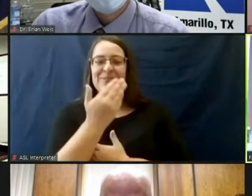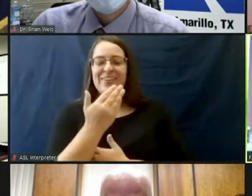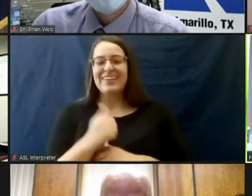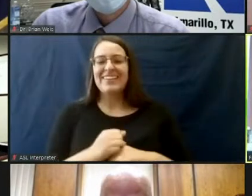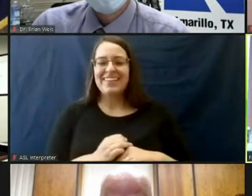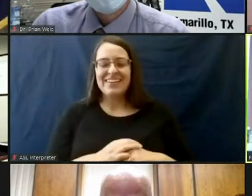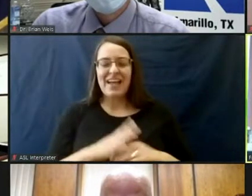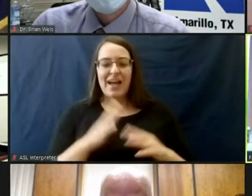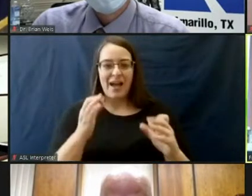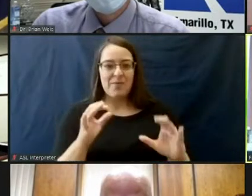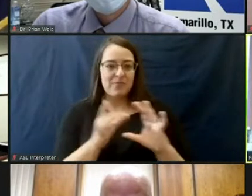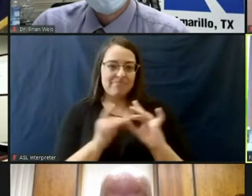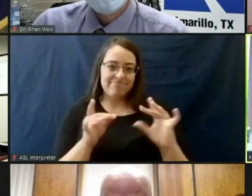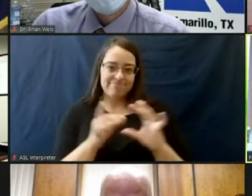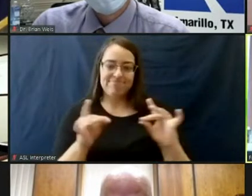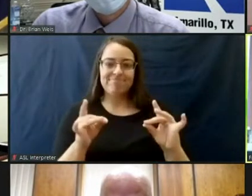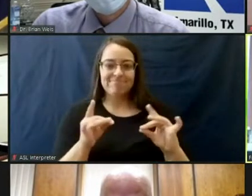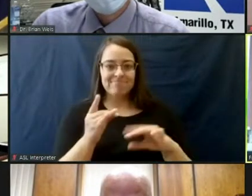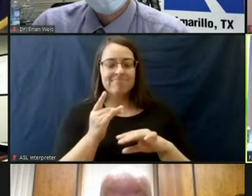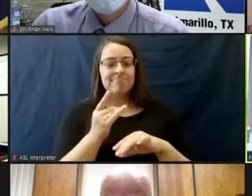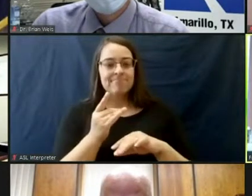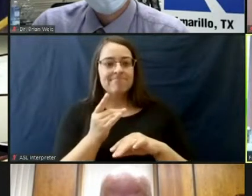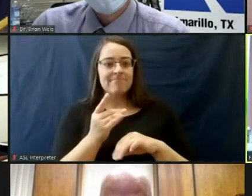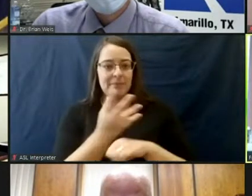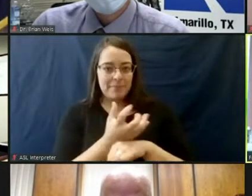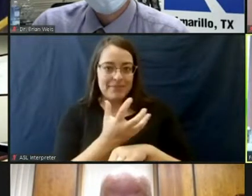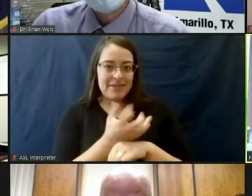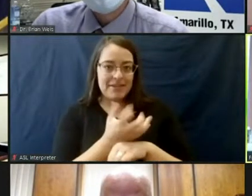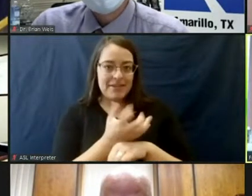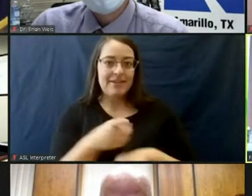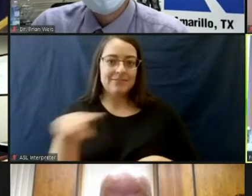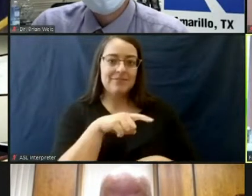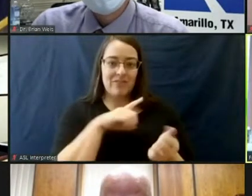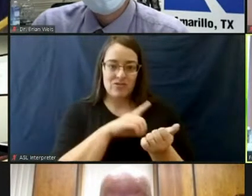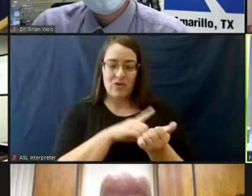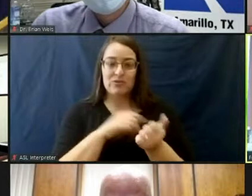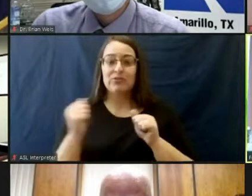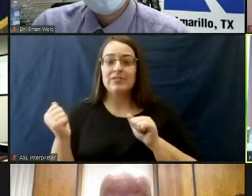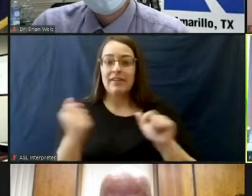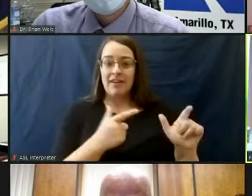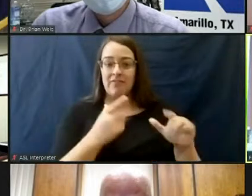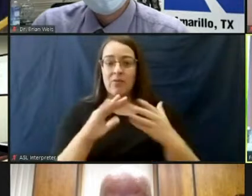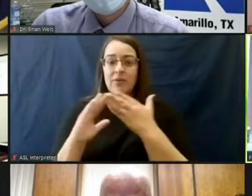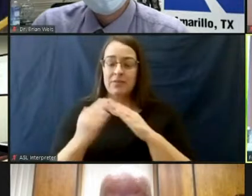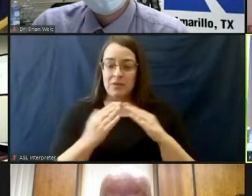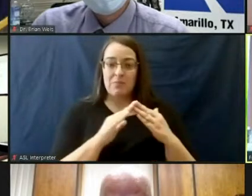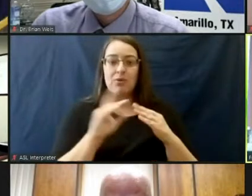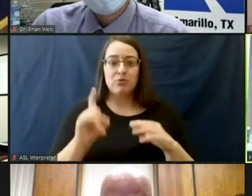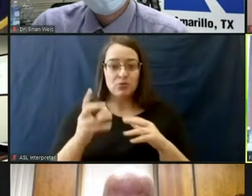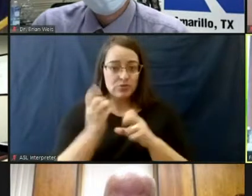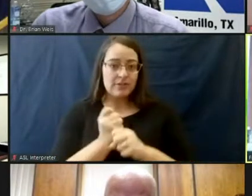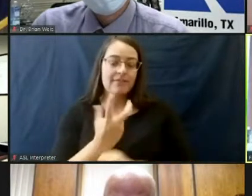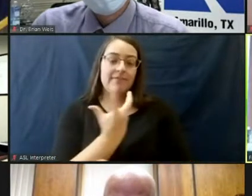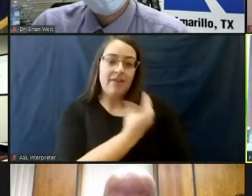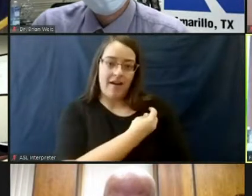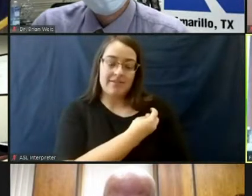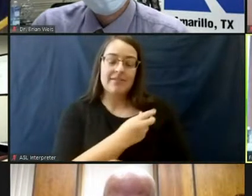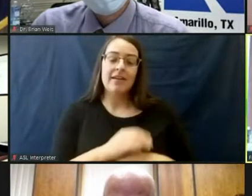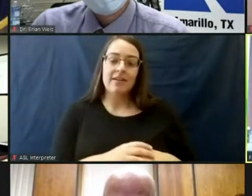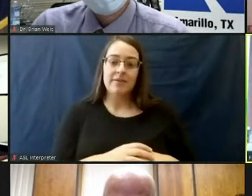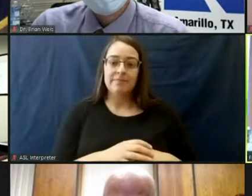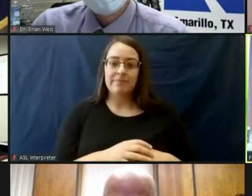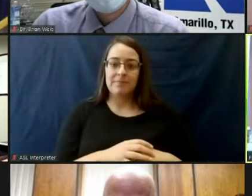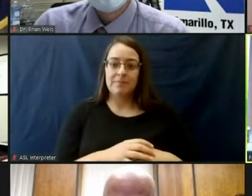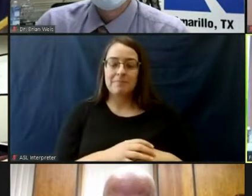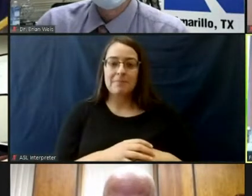wanted to echo the pleadings of our health professionals that everyone in our community should get vaccinated if